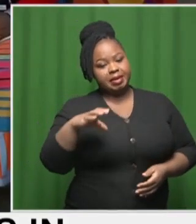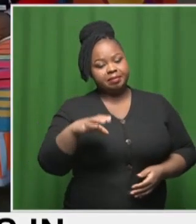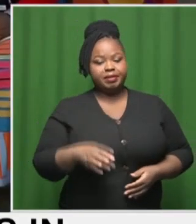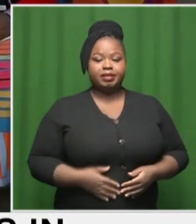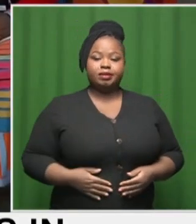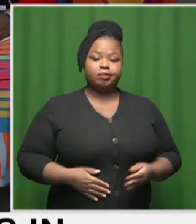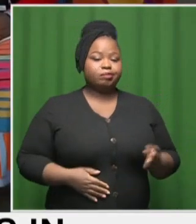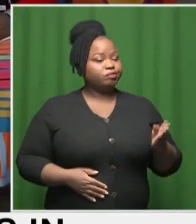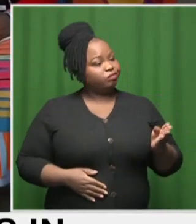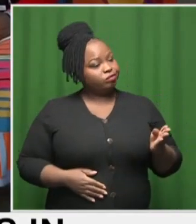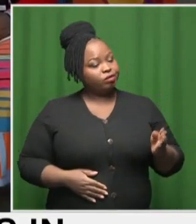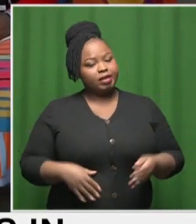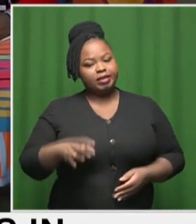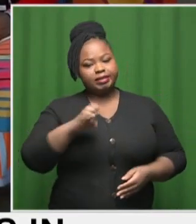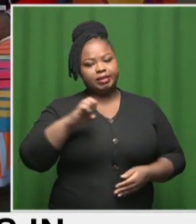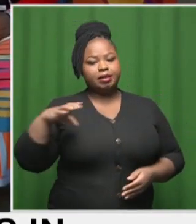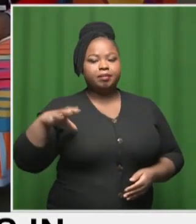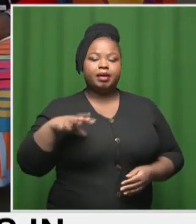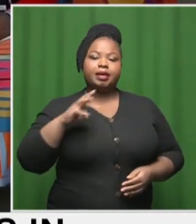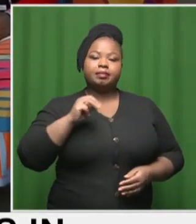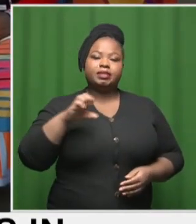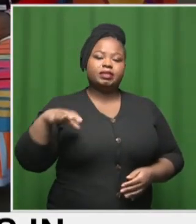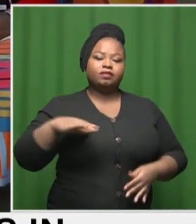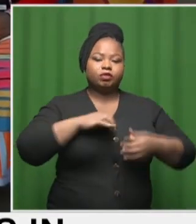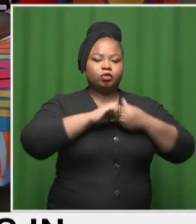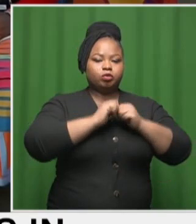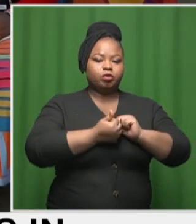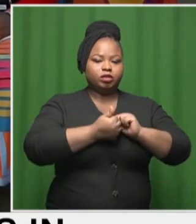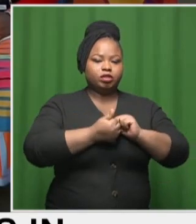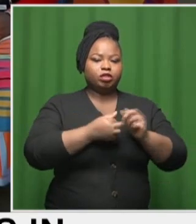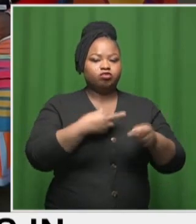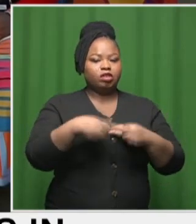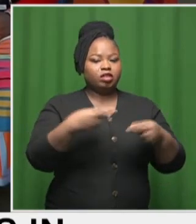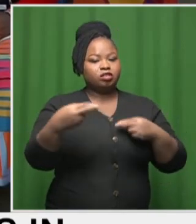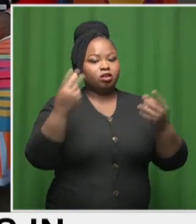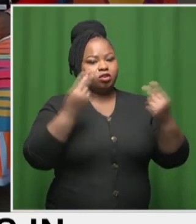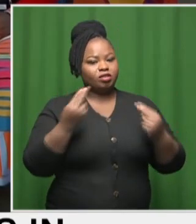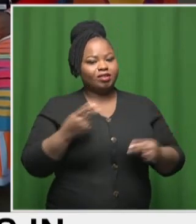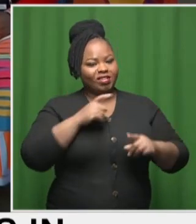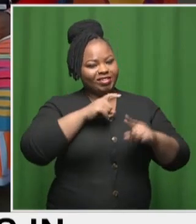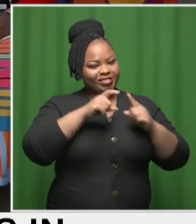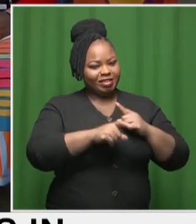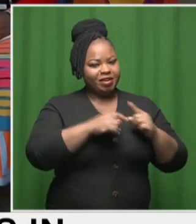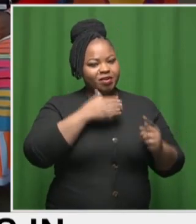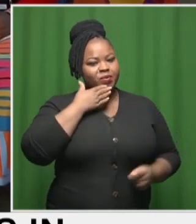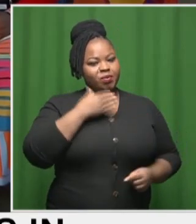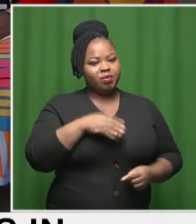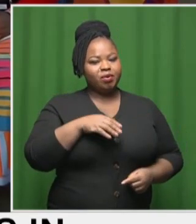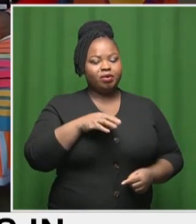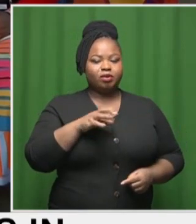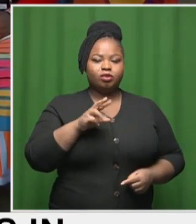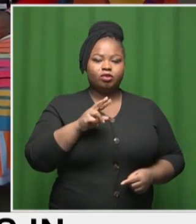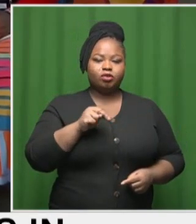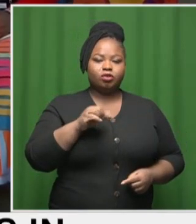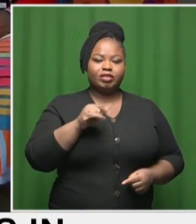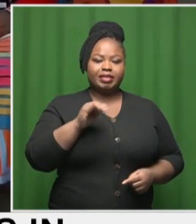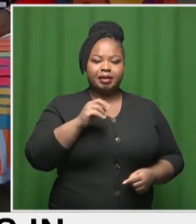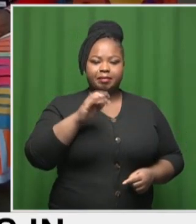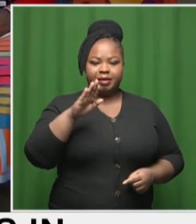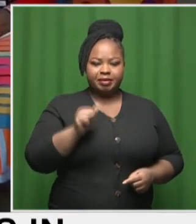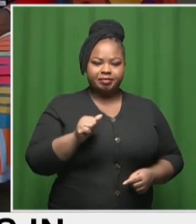with us the Eastern Cape MEC for Sports, Recreation and Arts and Culture, Nqeba